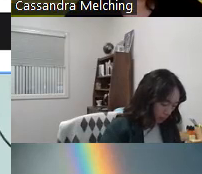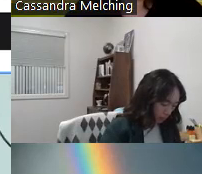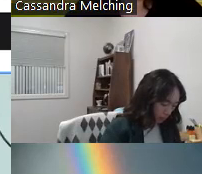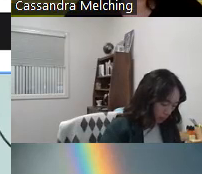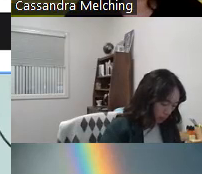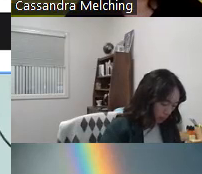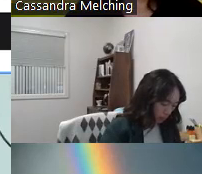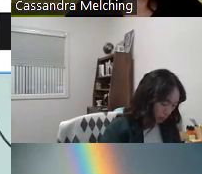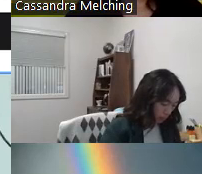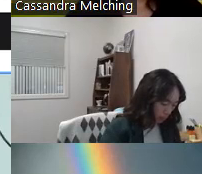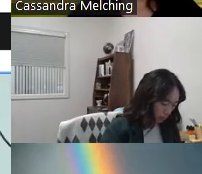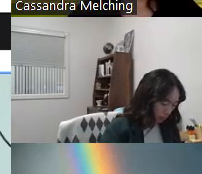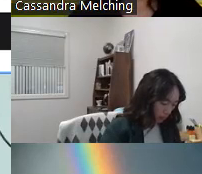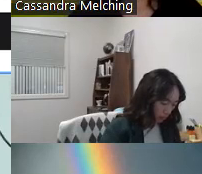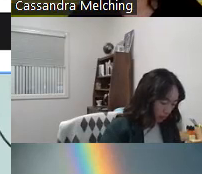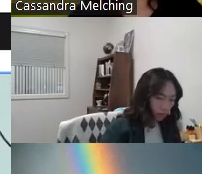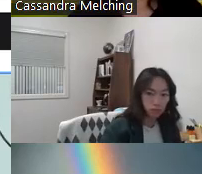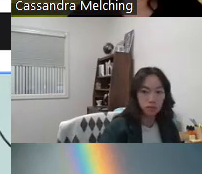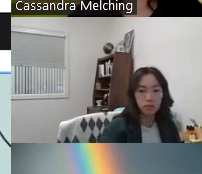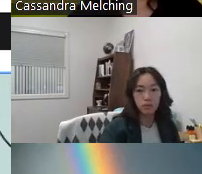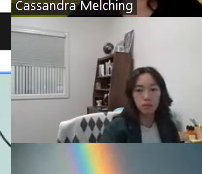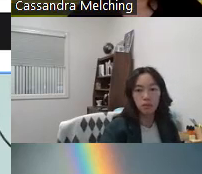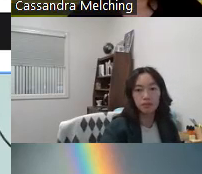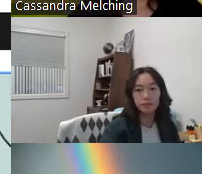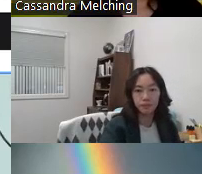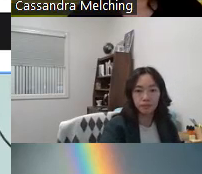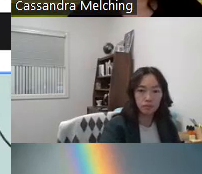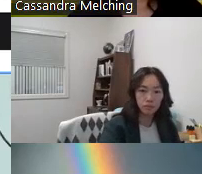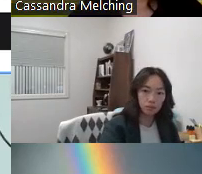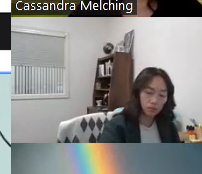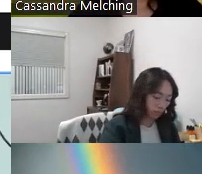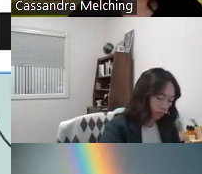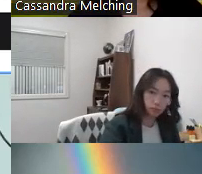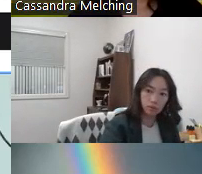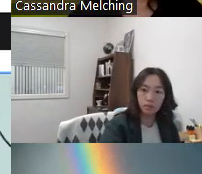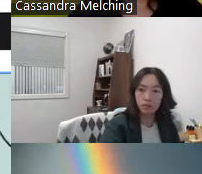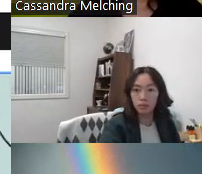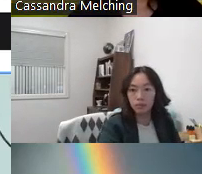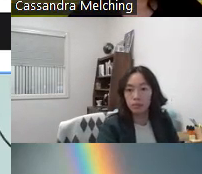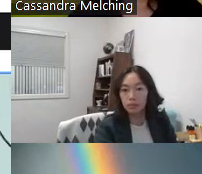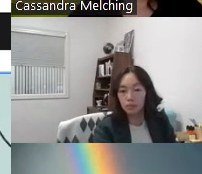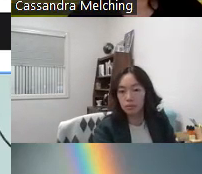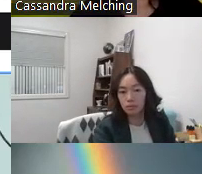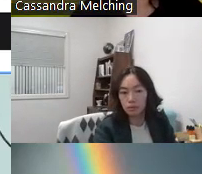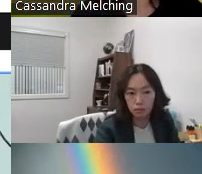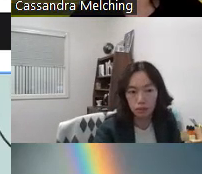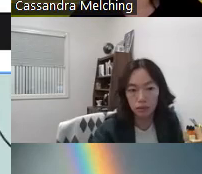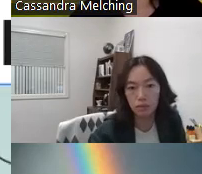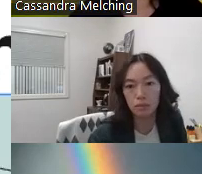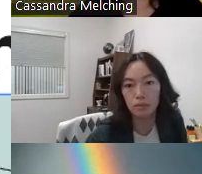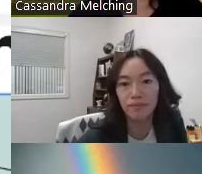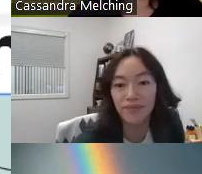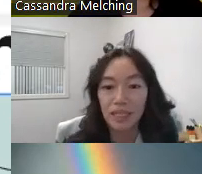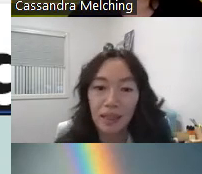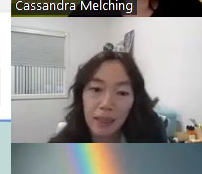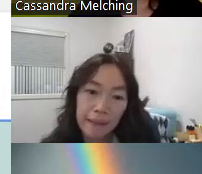offered some more details around that. Debbie is suggesting that we prioritize residential lawn and garden for March.